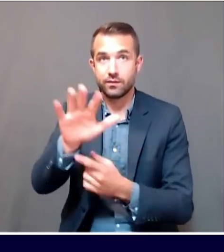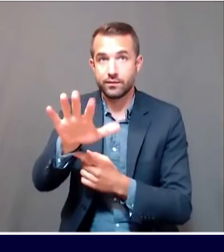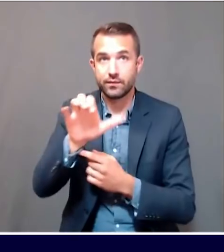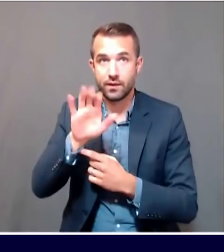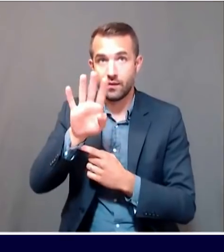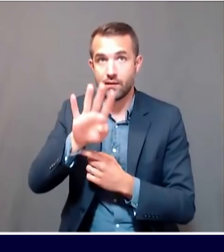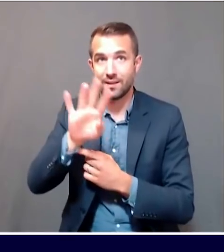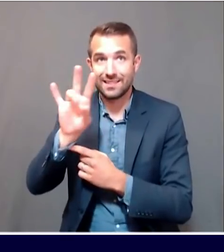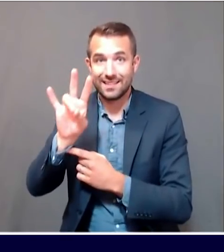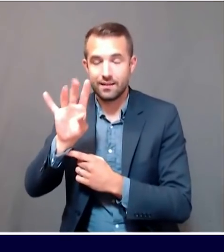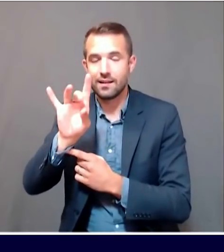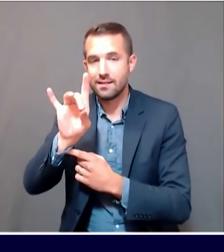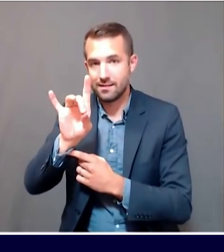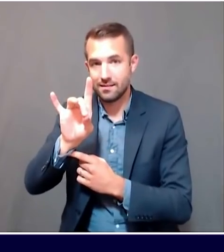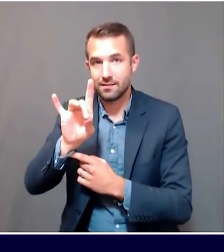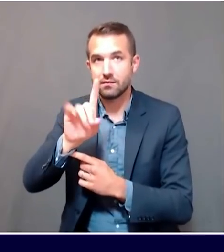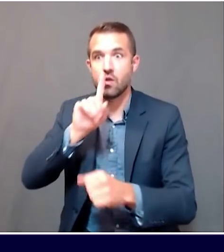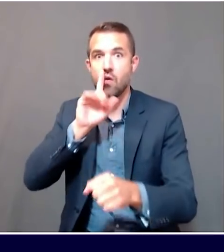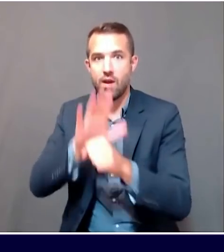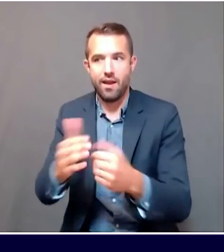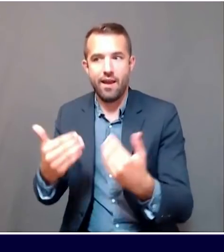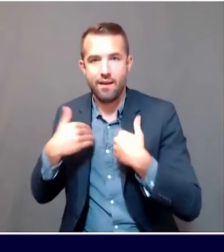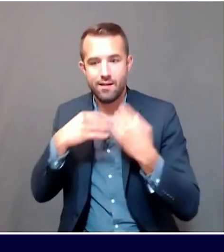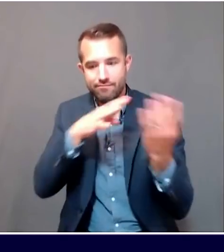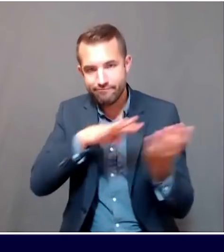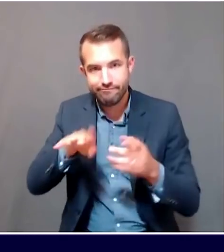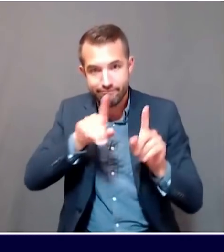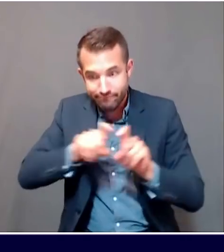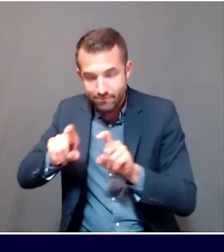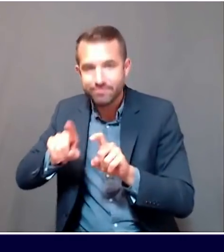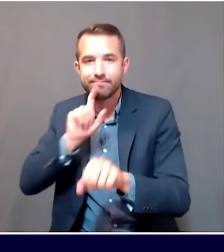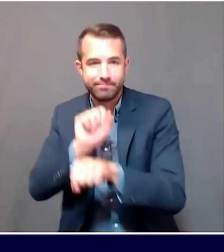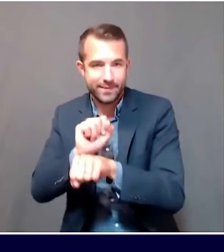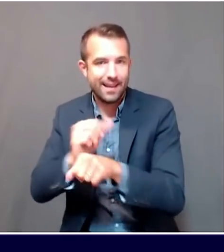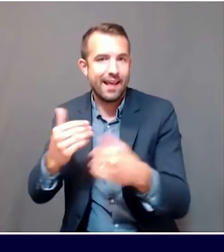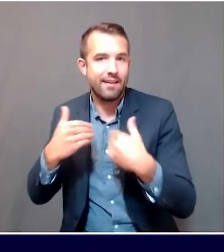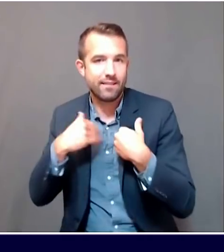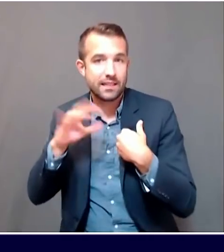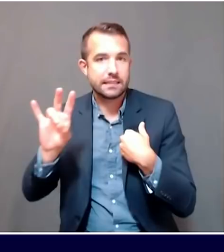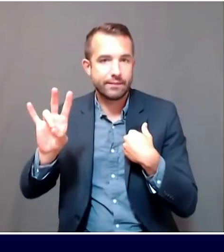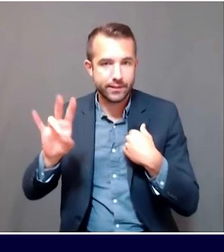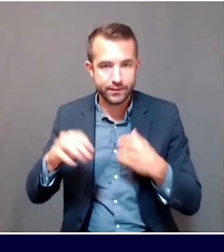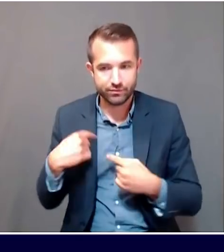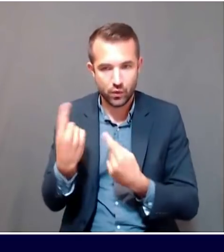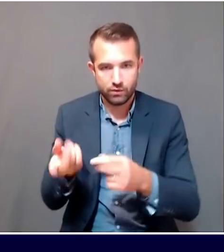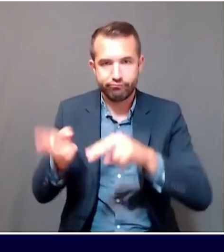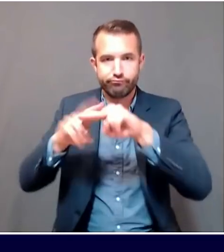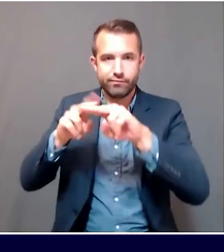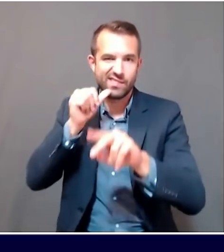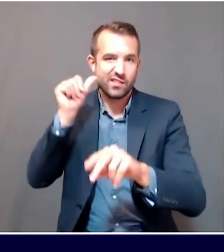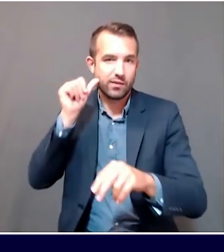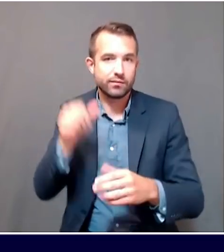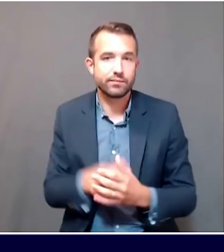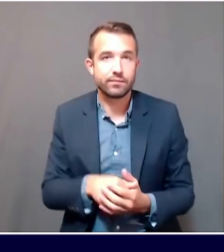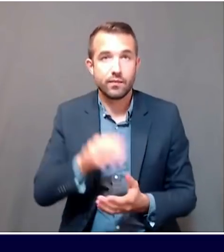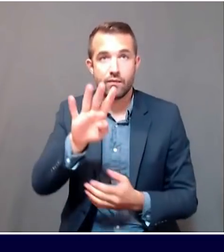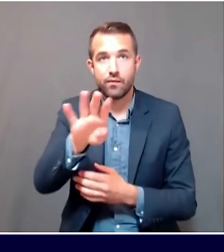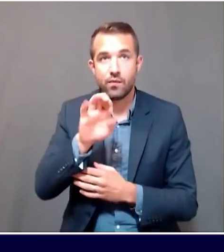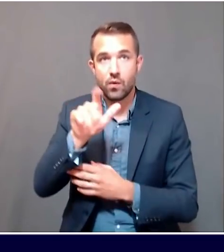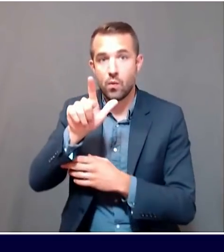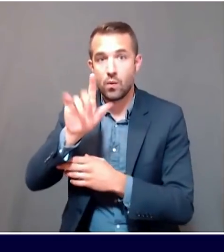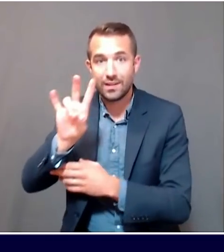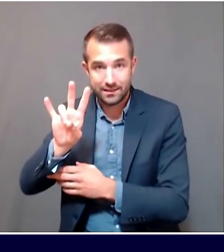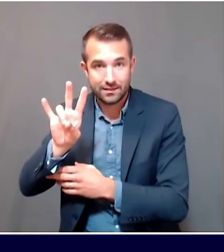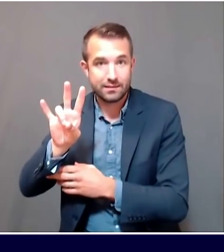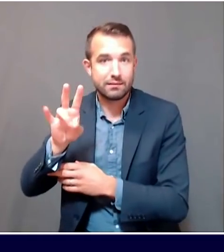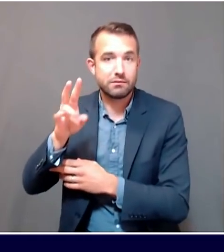3,548 are confirmed, an increase of 7, and 427 are probable, a decrease of